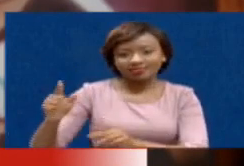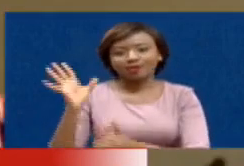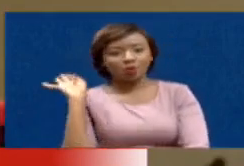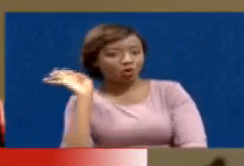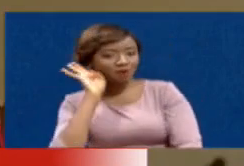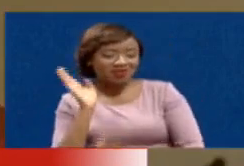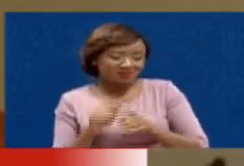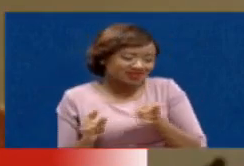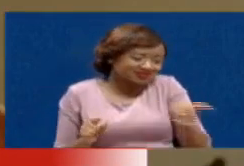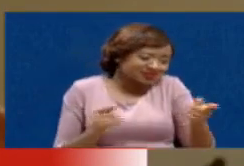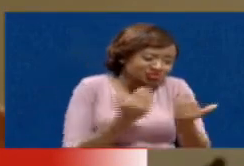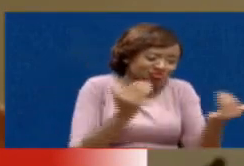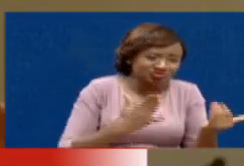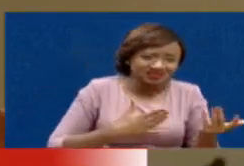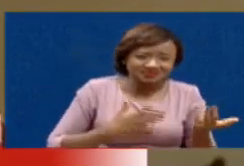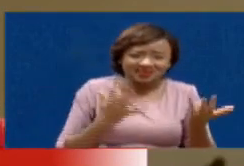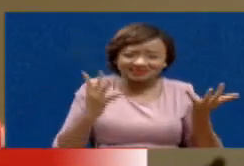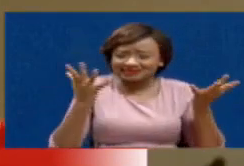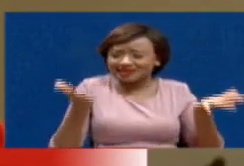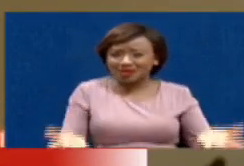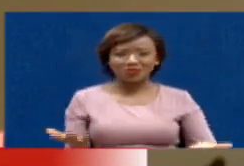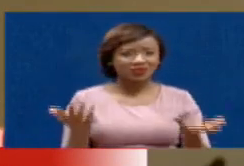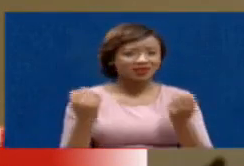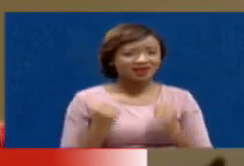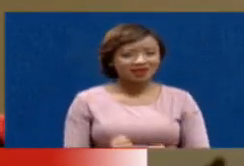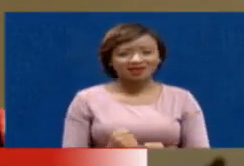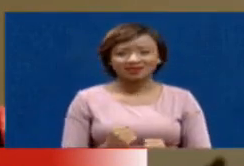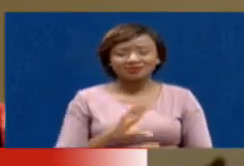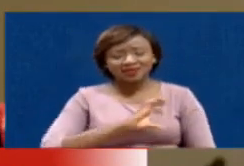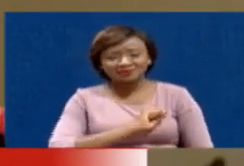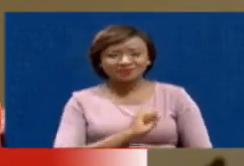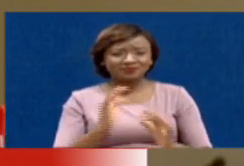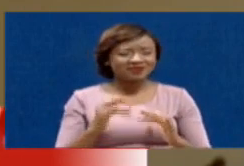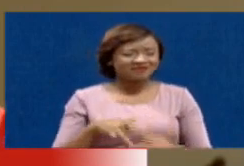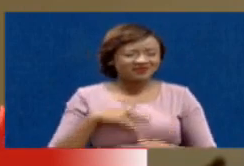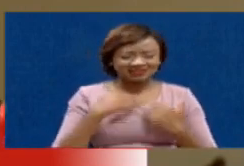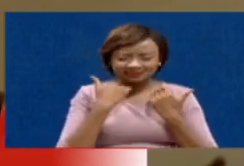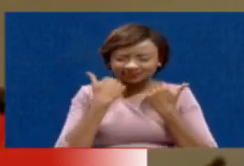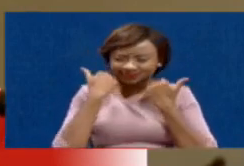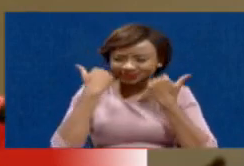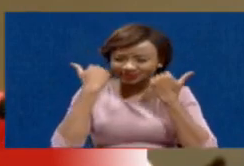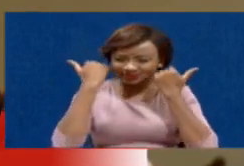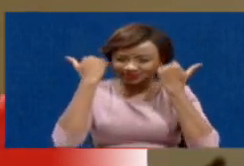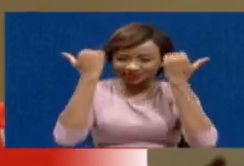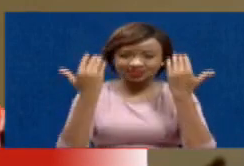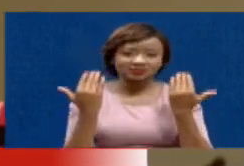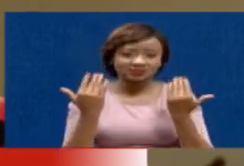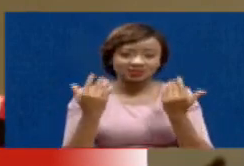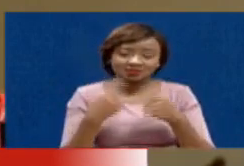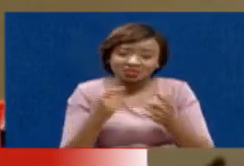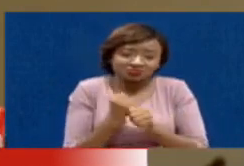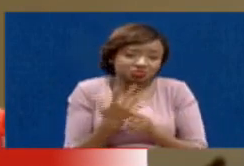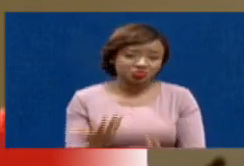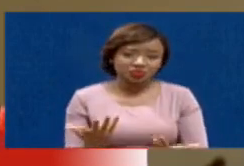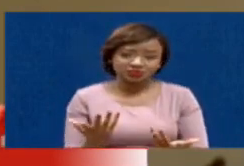coping mechanisms that I had are no longer there. So it's driving me crazy, but what to